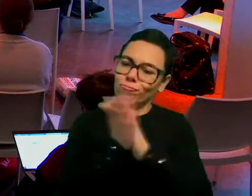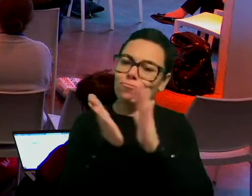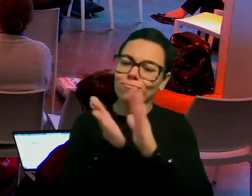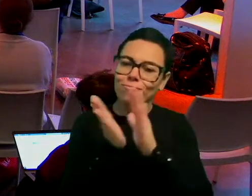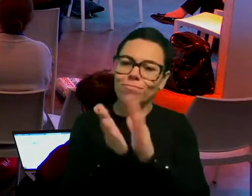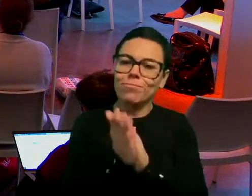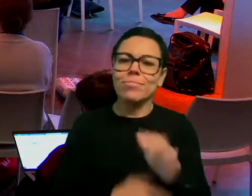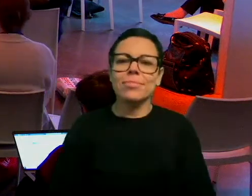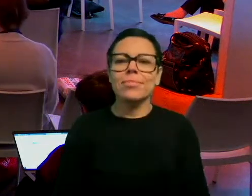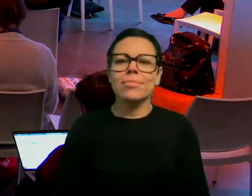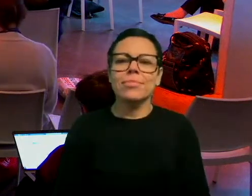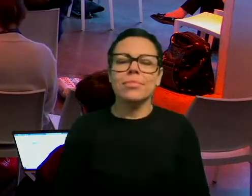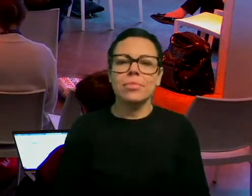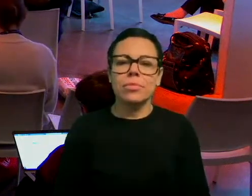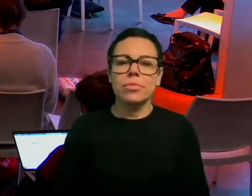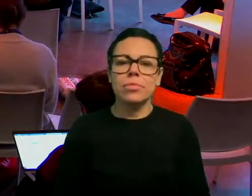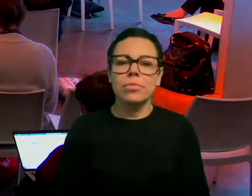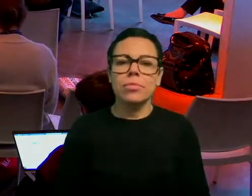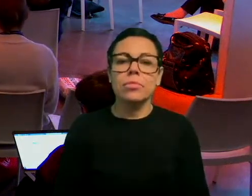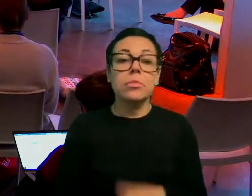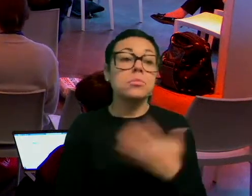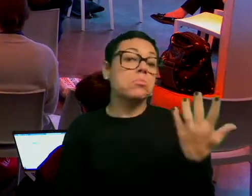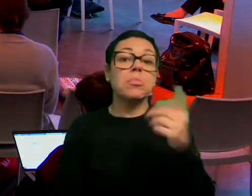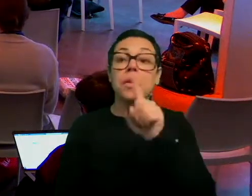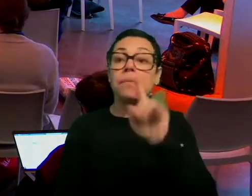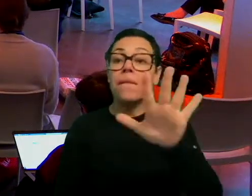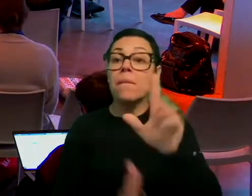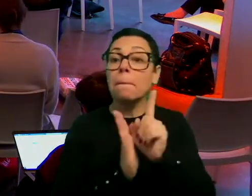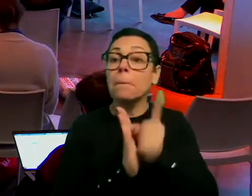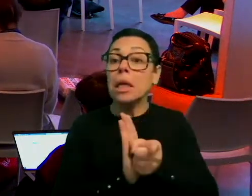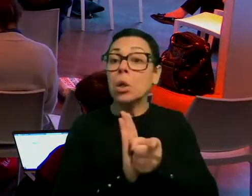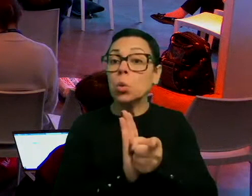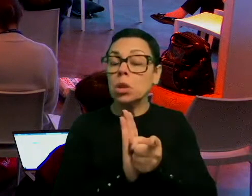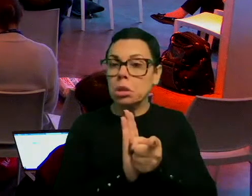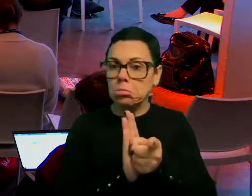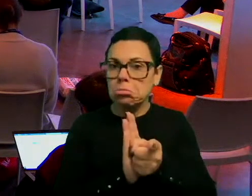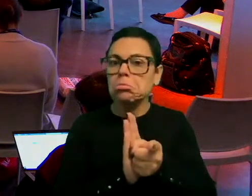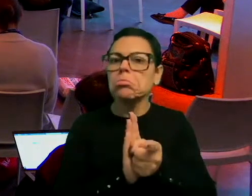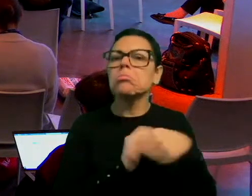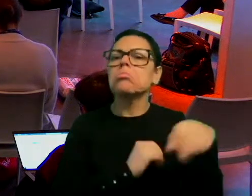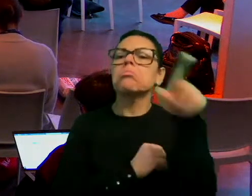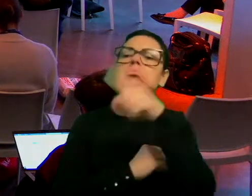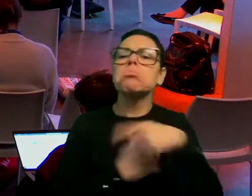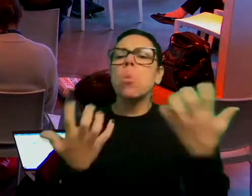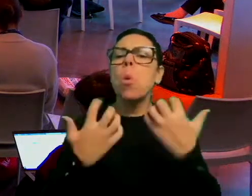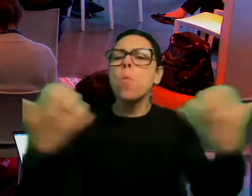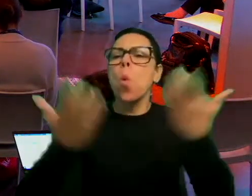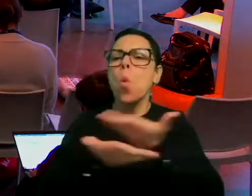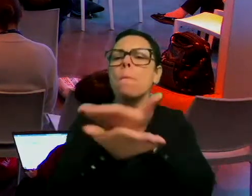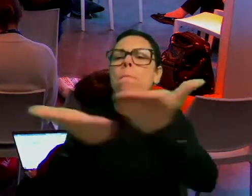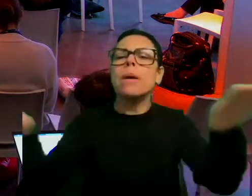in the last 15 minutes, we want to collect from you your suggestions on how we can get there. So what should we do to